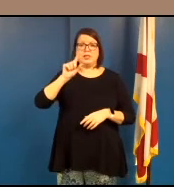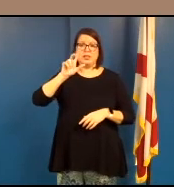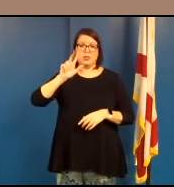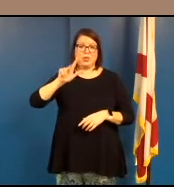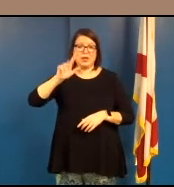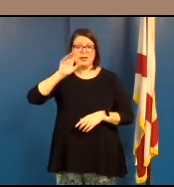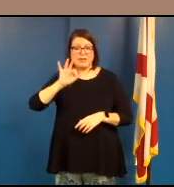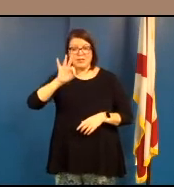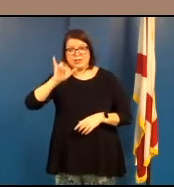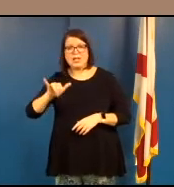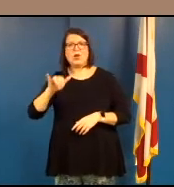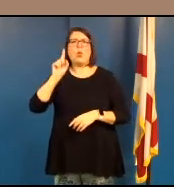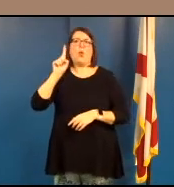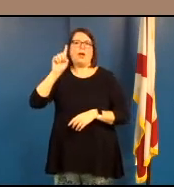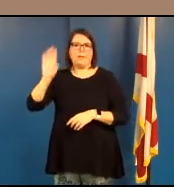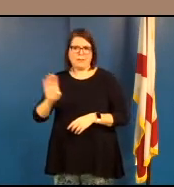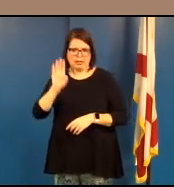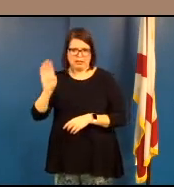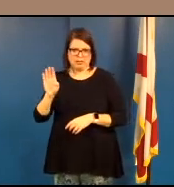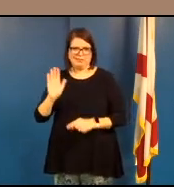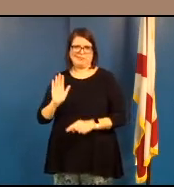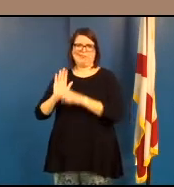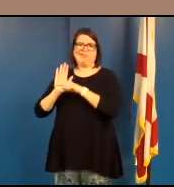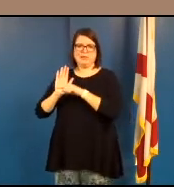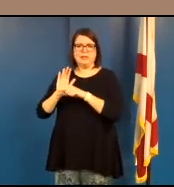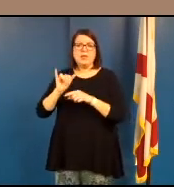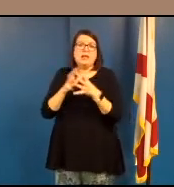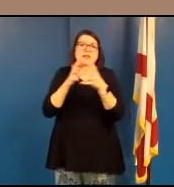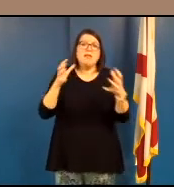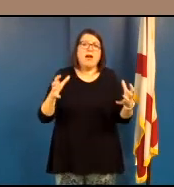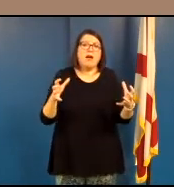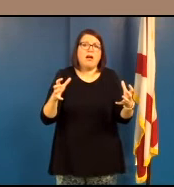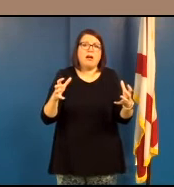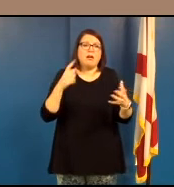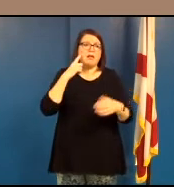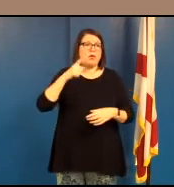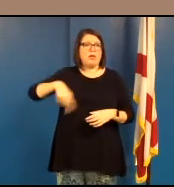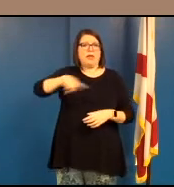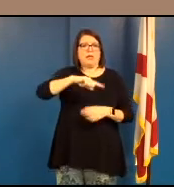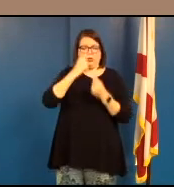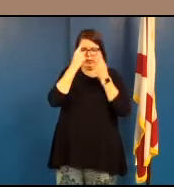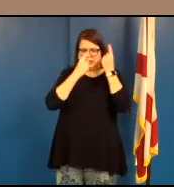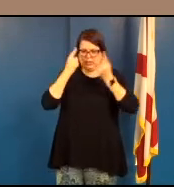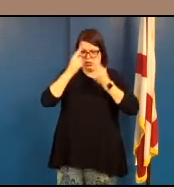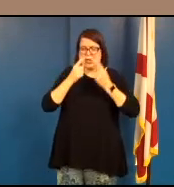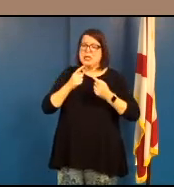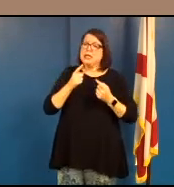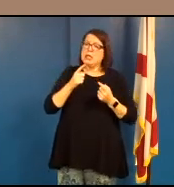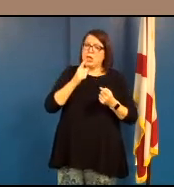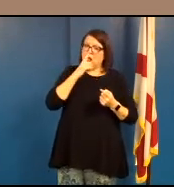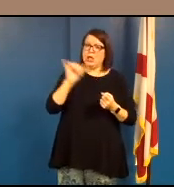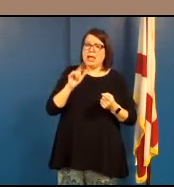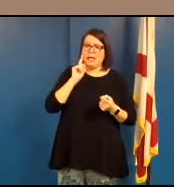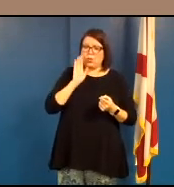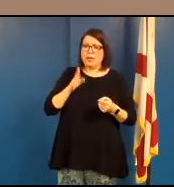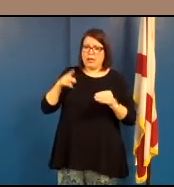have to deal with this upcoming session. We're hearing, you know, it's very likely they're going to make some budget cuts between $3 and $5 billion in